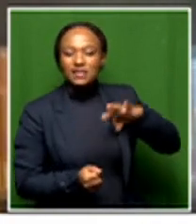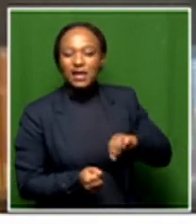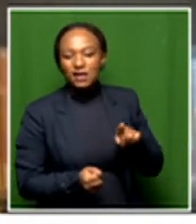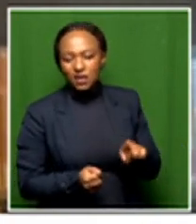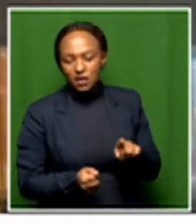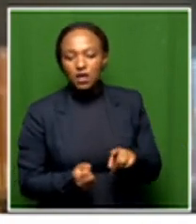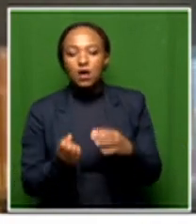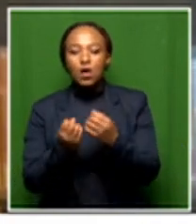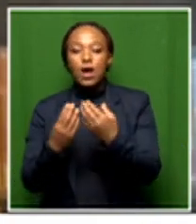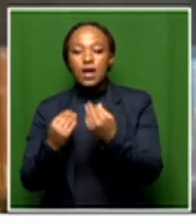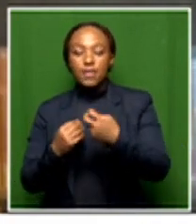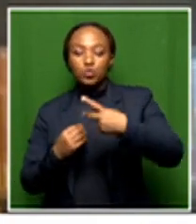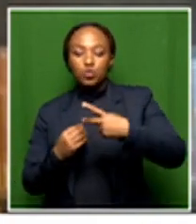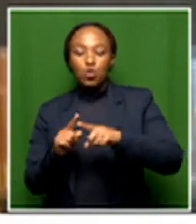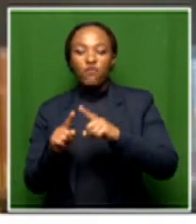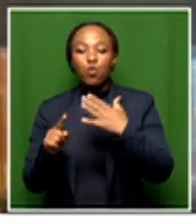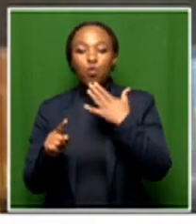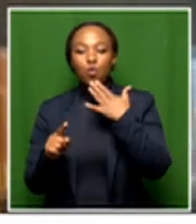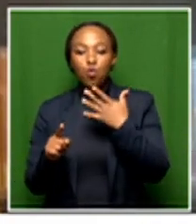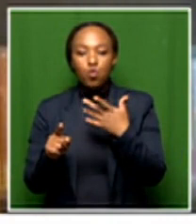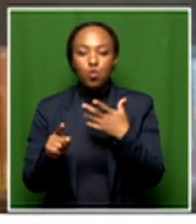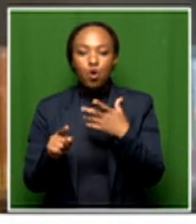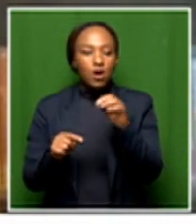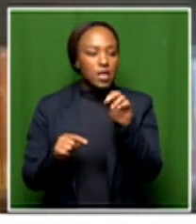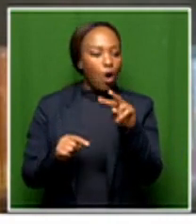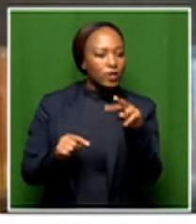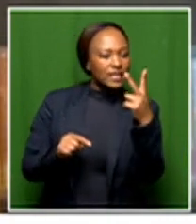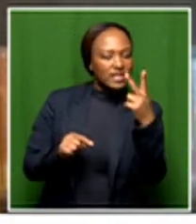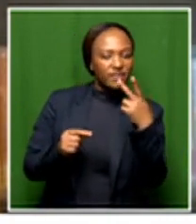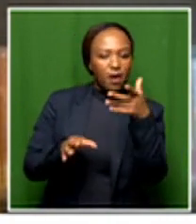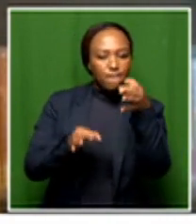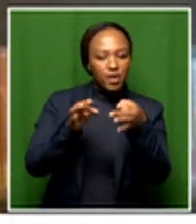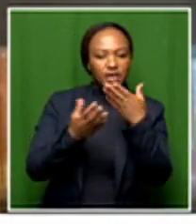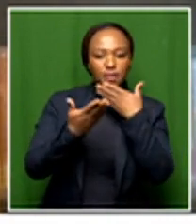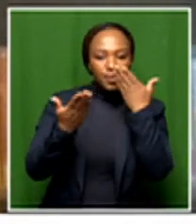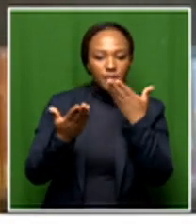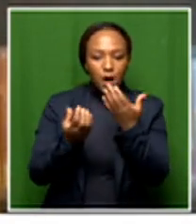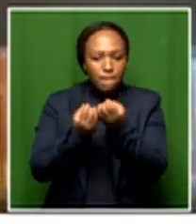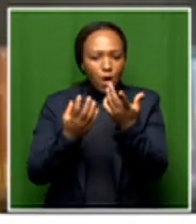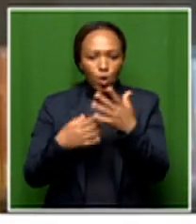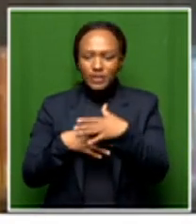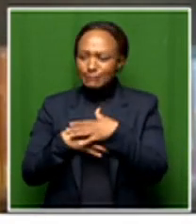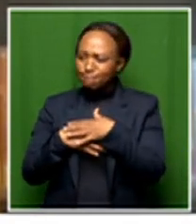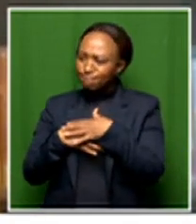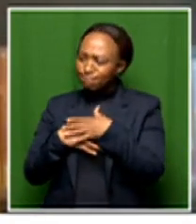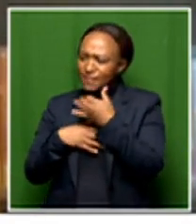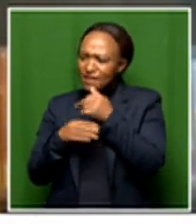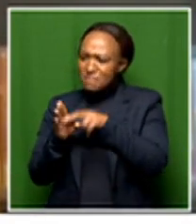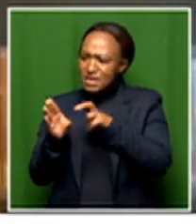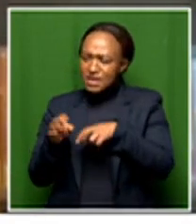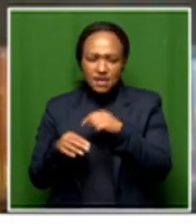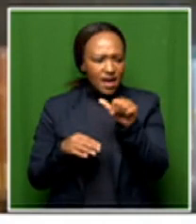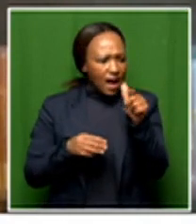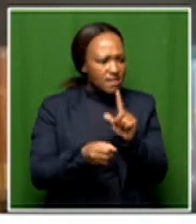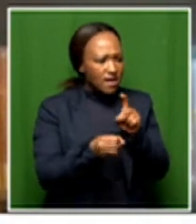actually languishing under a dictatorship of no alternatives. Most of them, they don't know where to go after jumping out of the